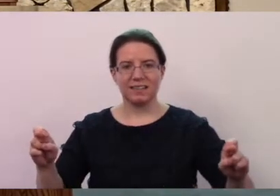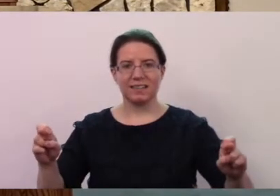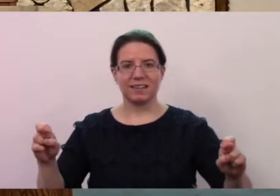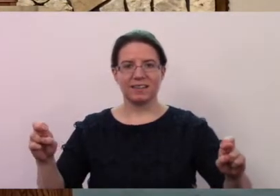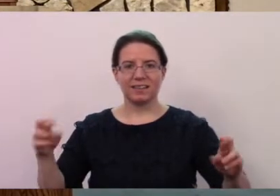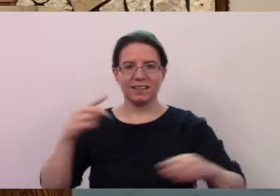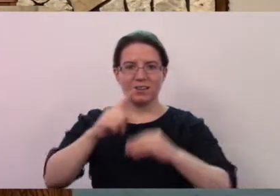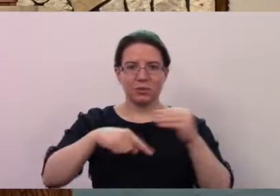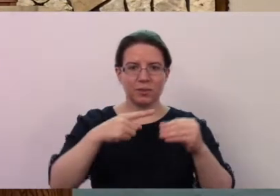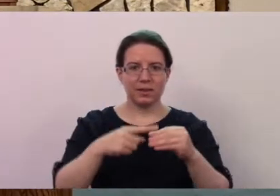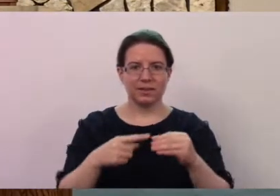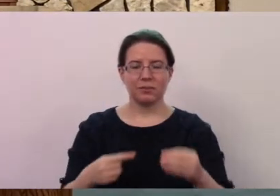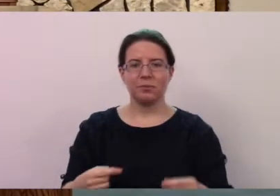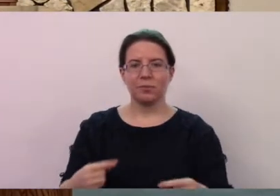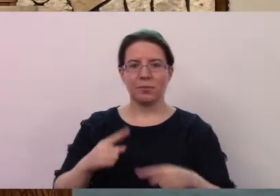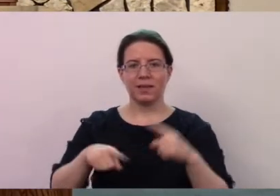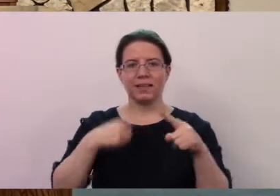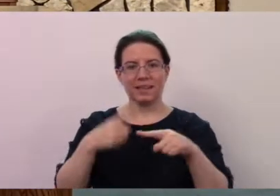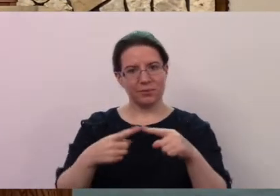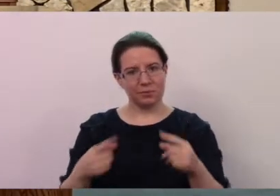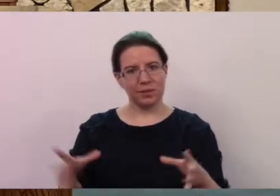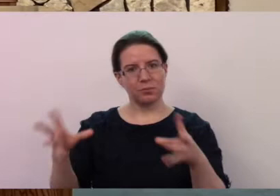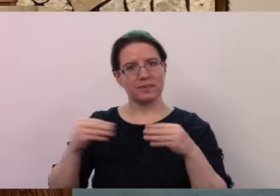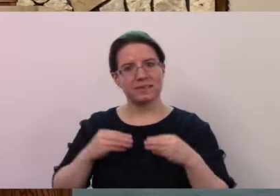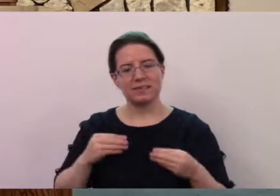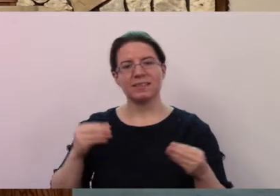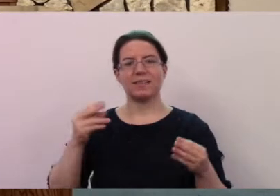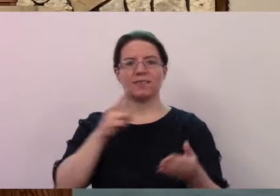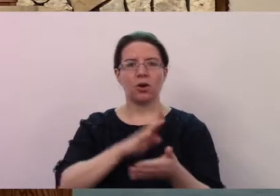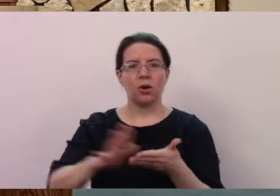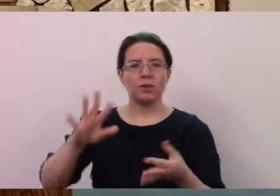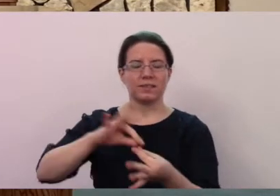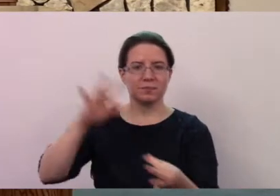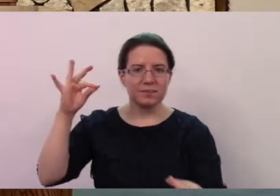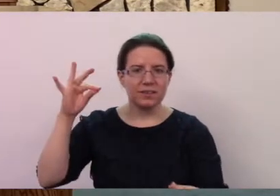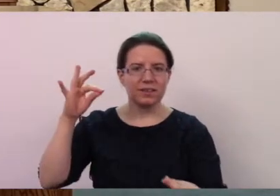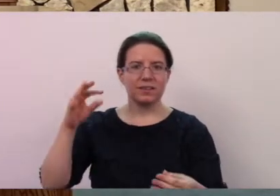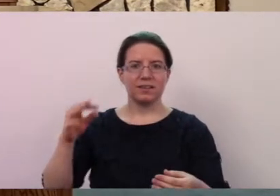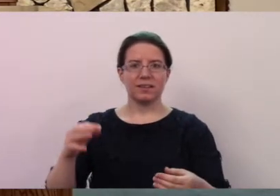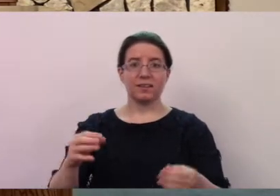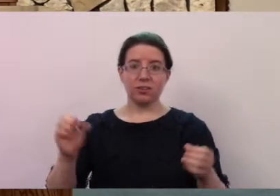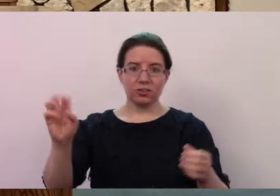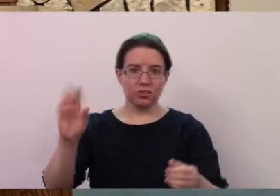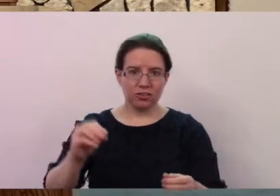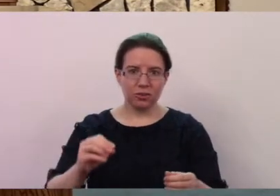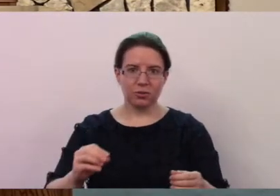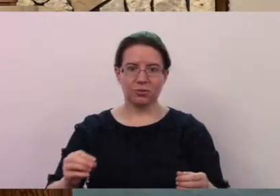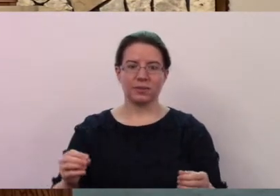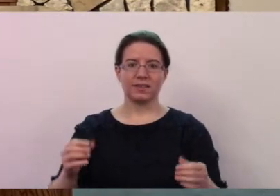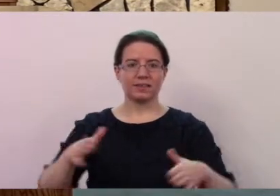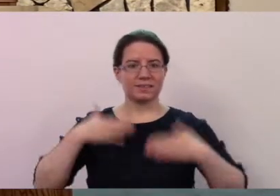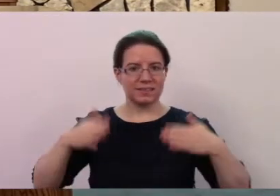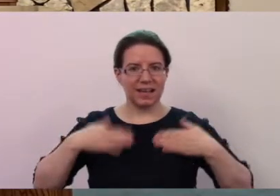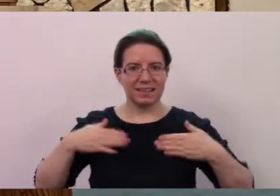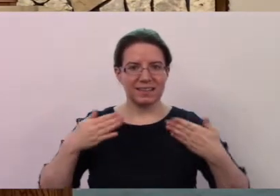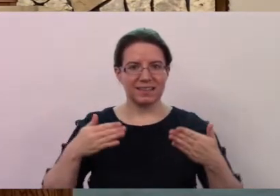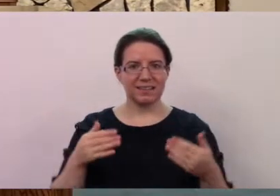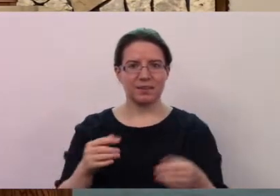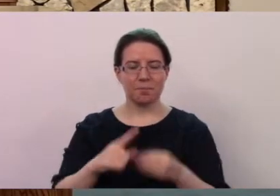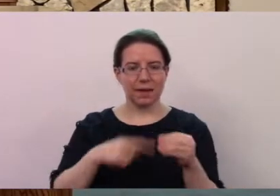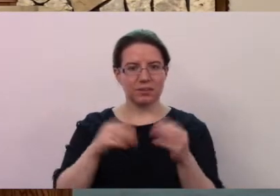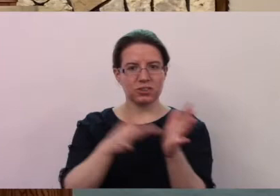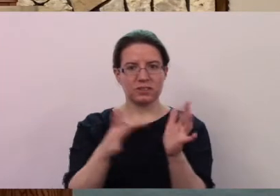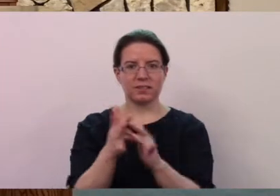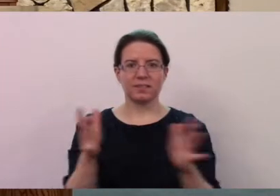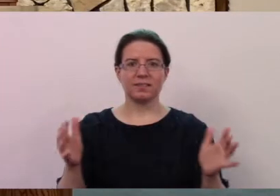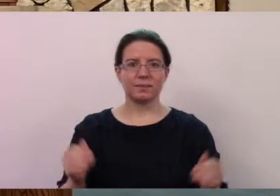Hallelujah. So you can get all excited about Jesus. Oh, the old song, when the redeemed are